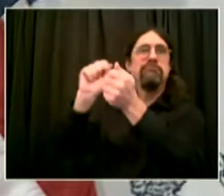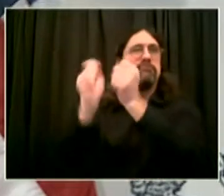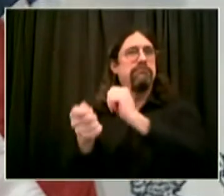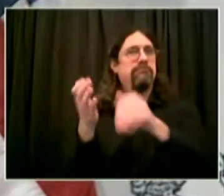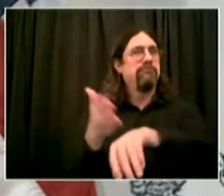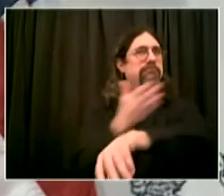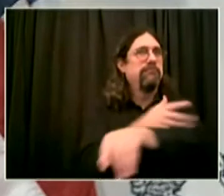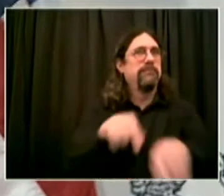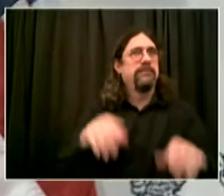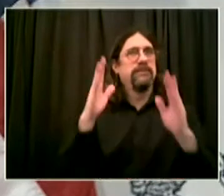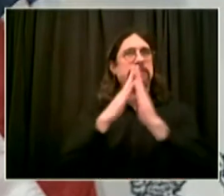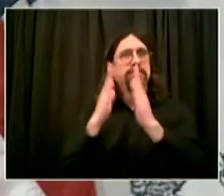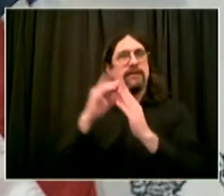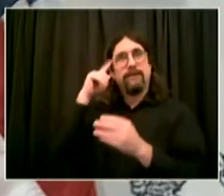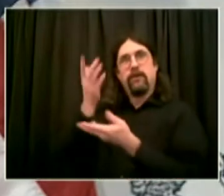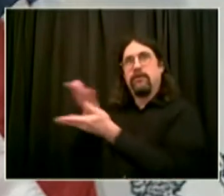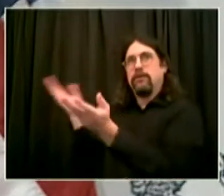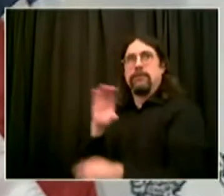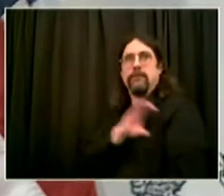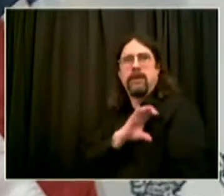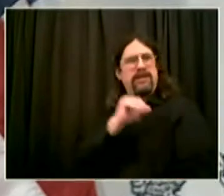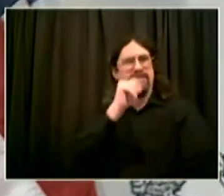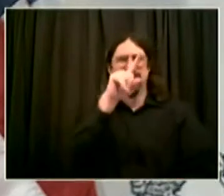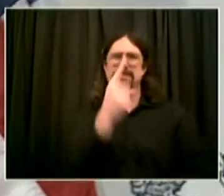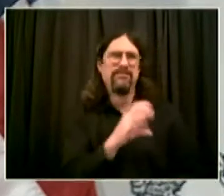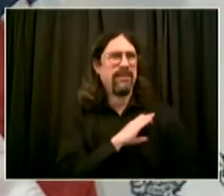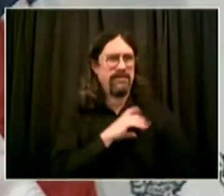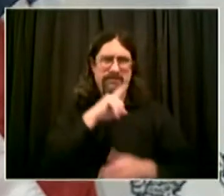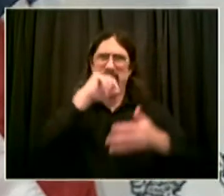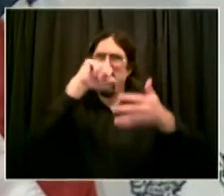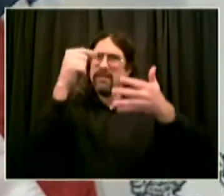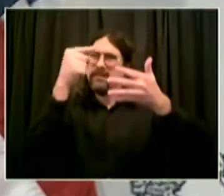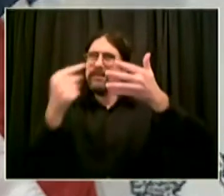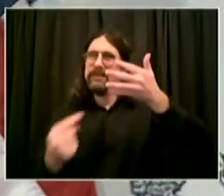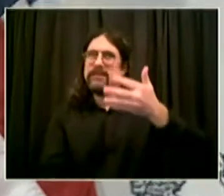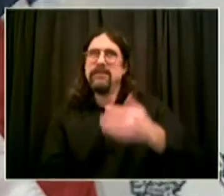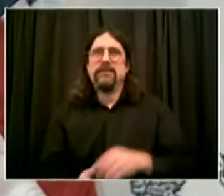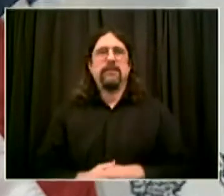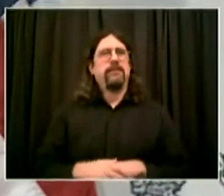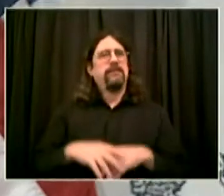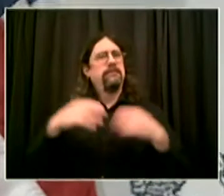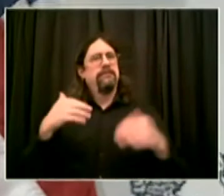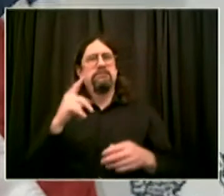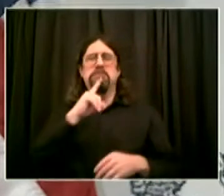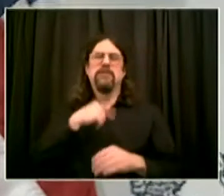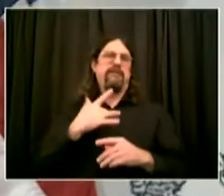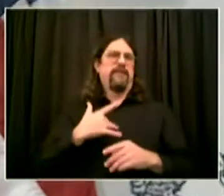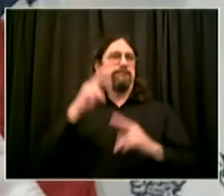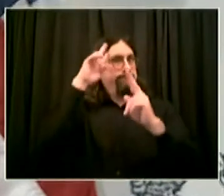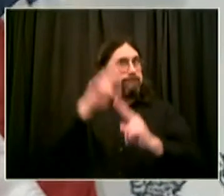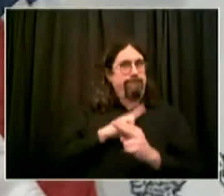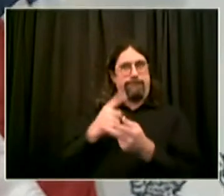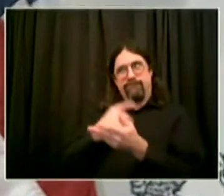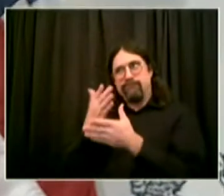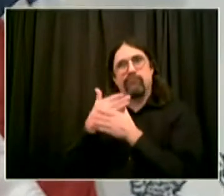an invaluable partner. Thank you so much. And I want to now turn to Commissioner Shea, and I want to say that